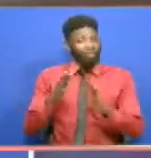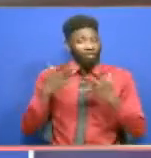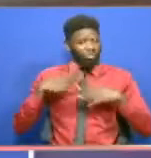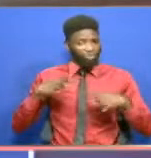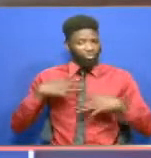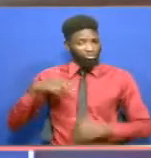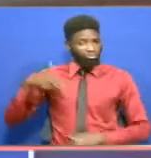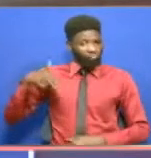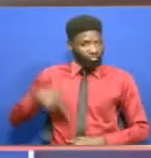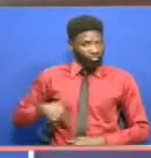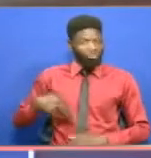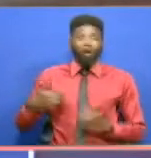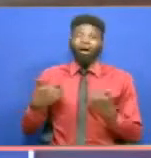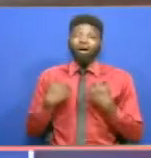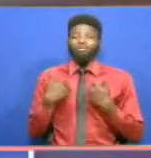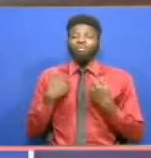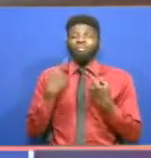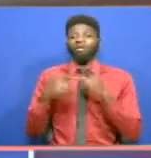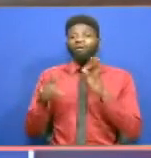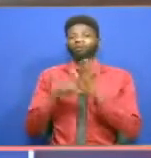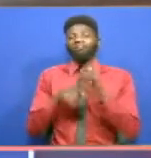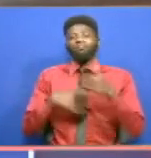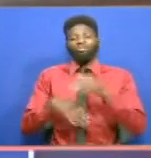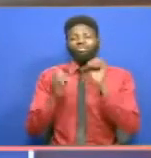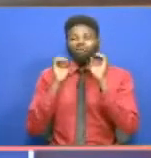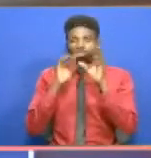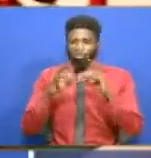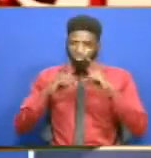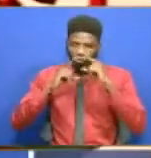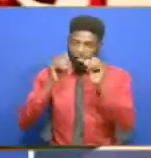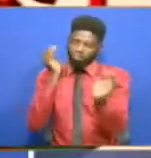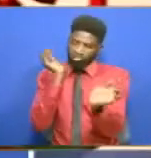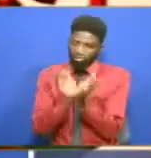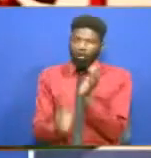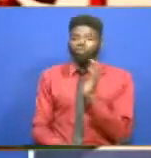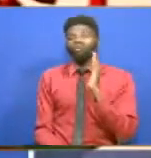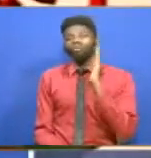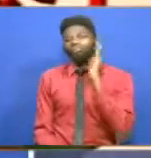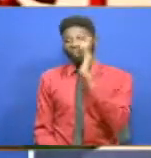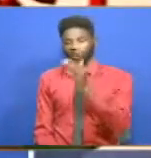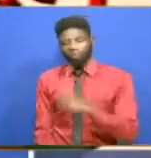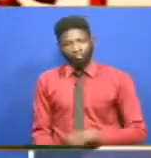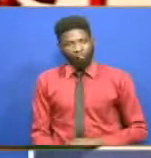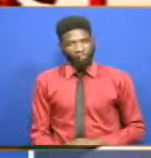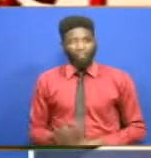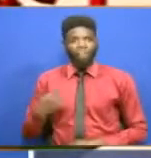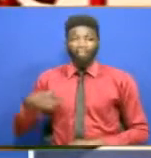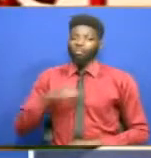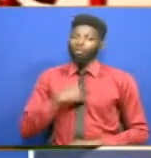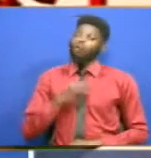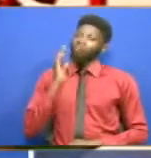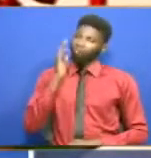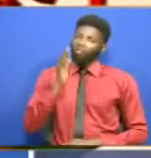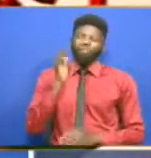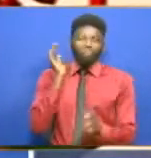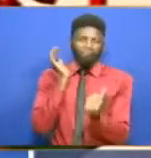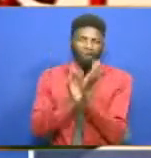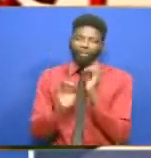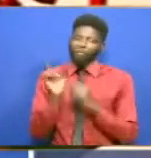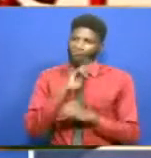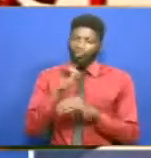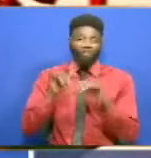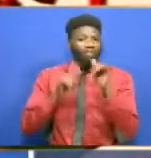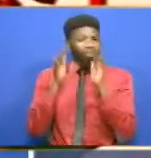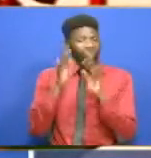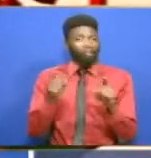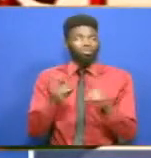na silaha kinyume cha sheria akisema watachukuliwa hatua kali. We are going to be most ruthless to foreigners and